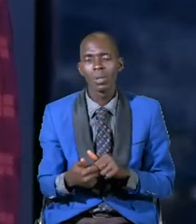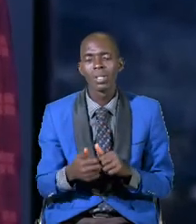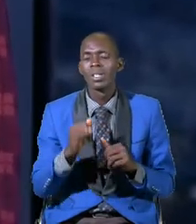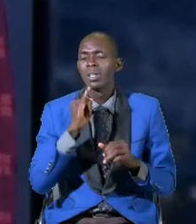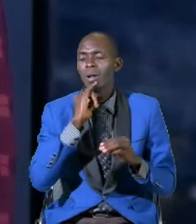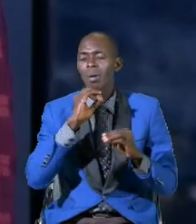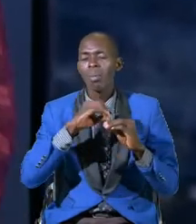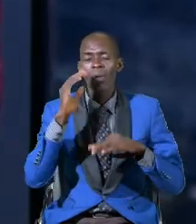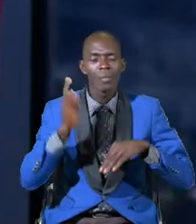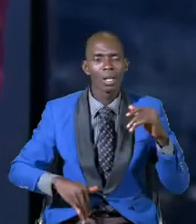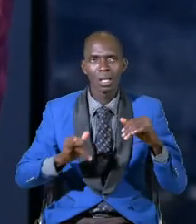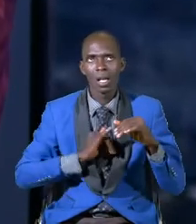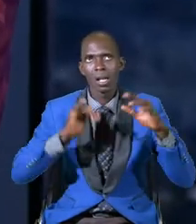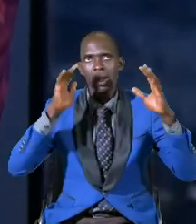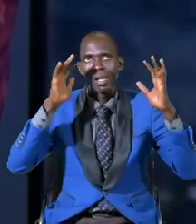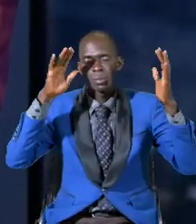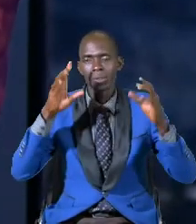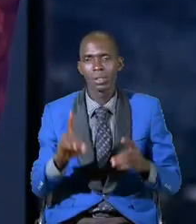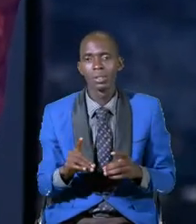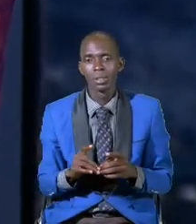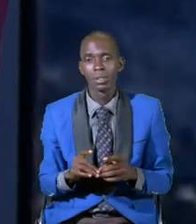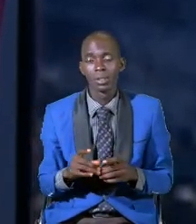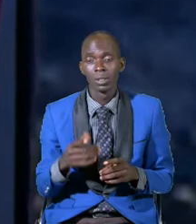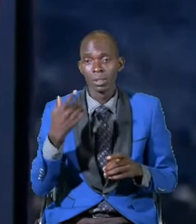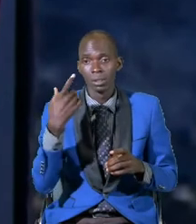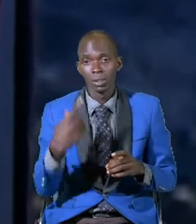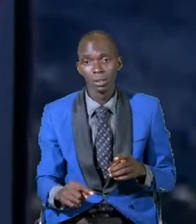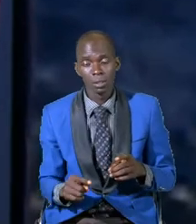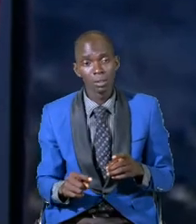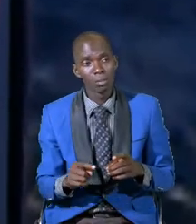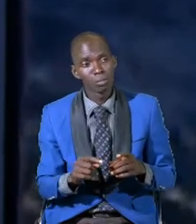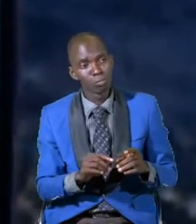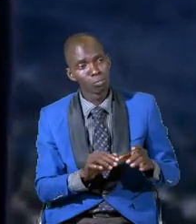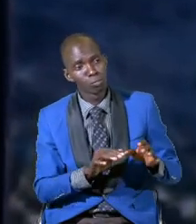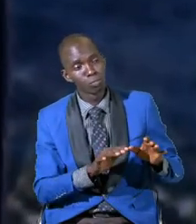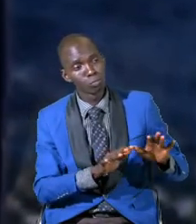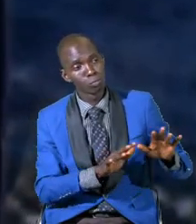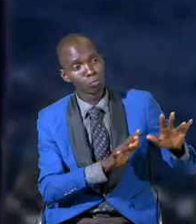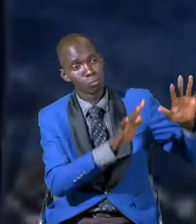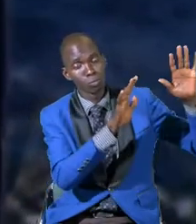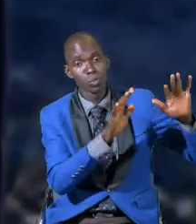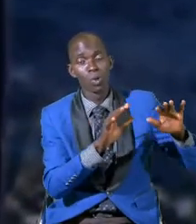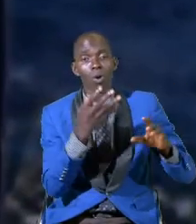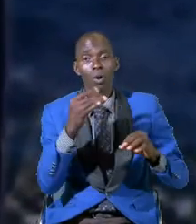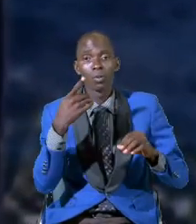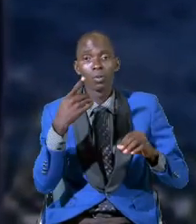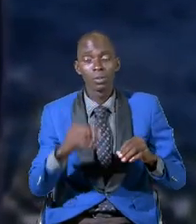than I expected. The slope of the hill is so